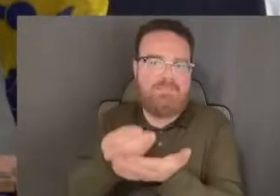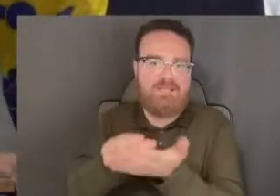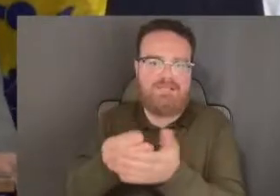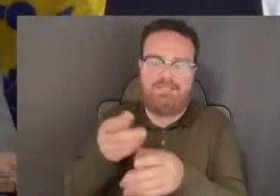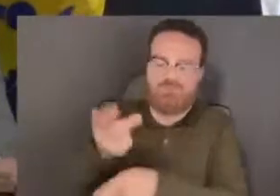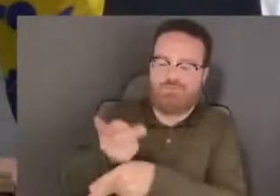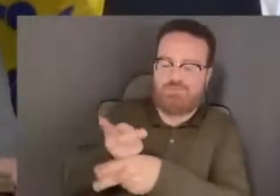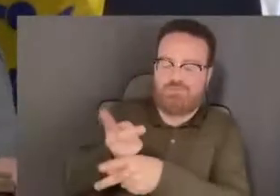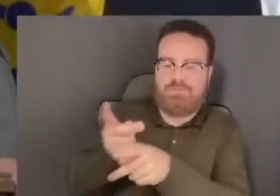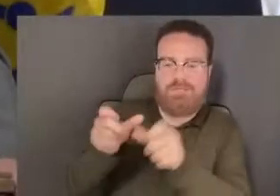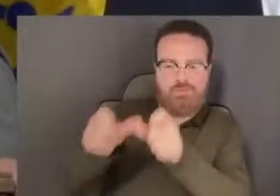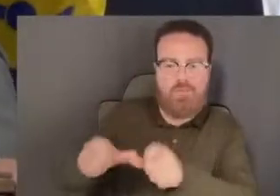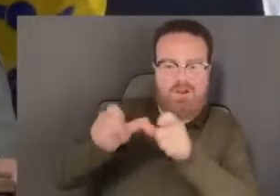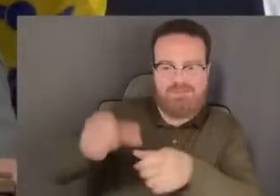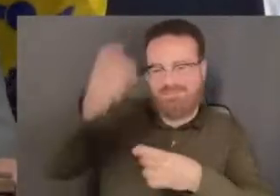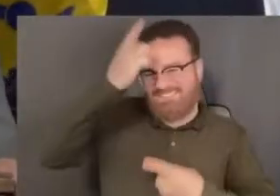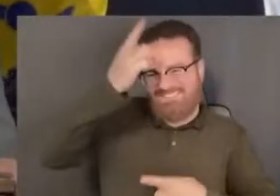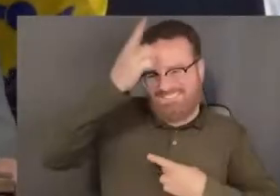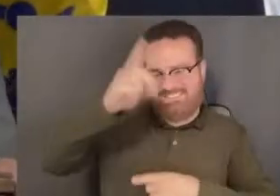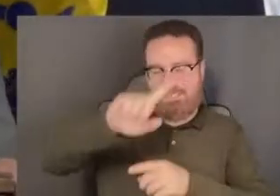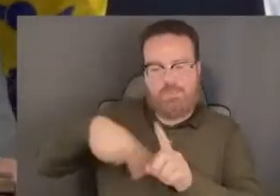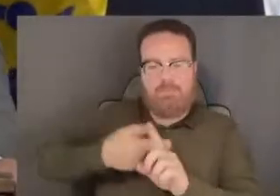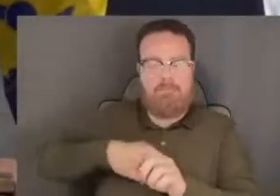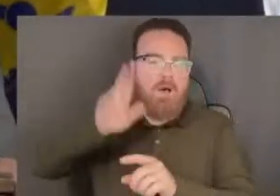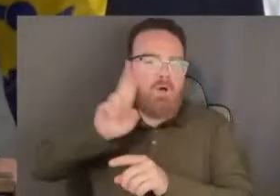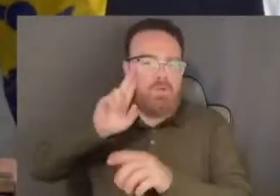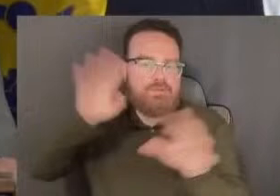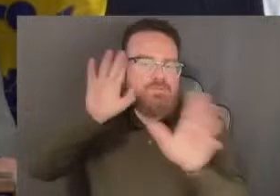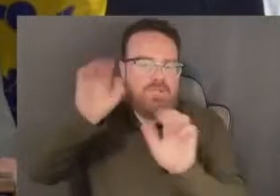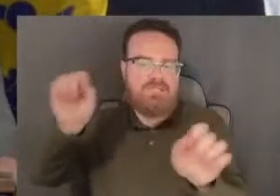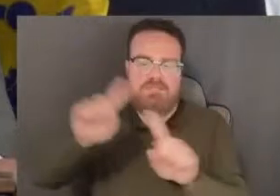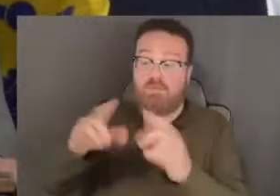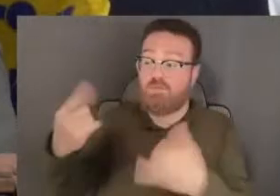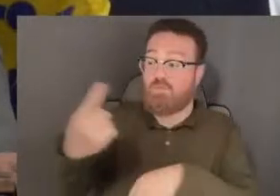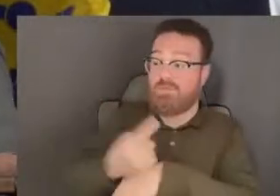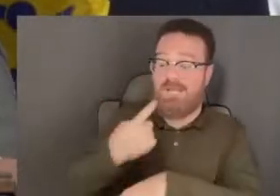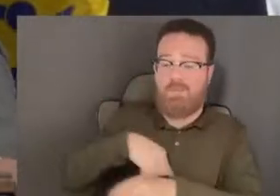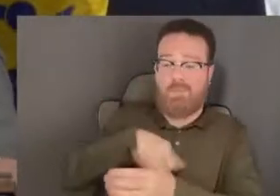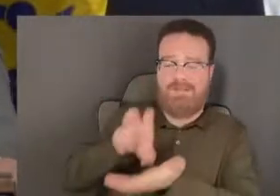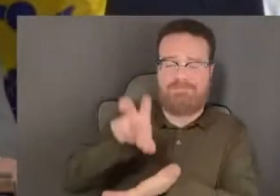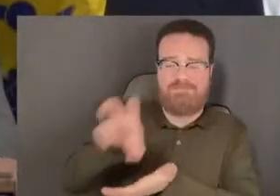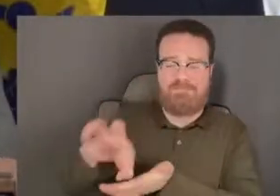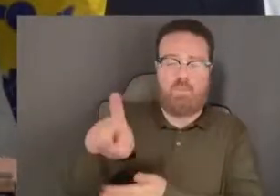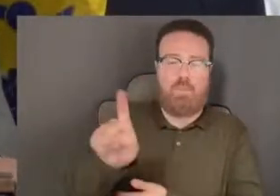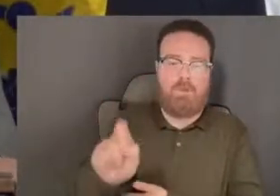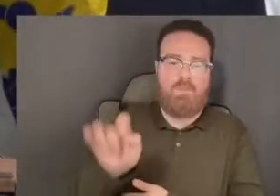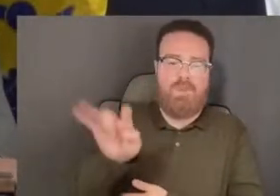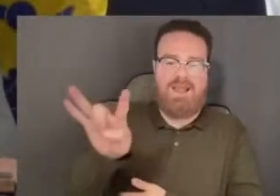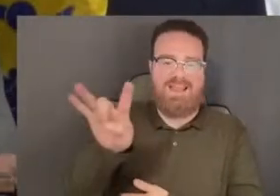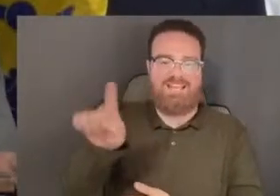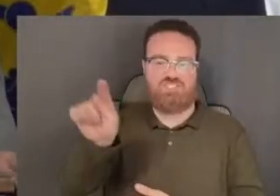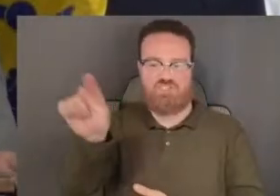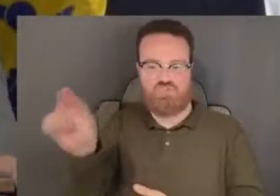about $1.8 trillion annually. It's bankrupting our